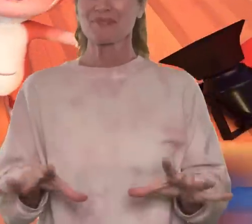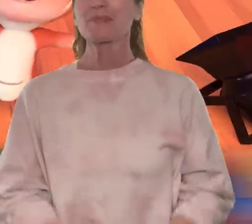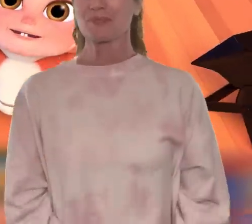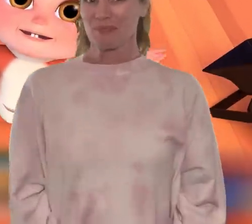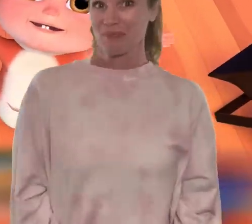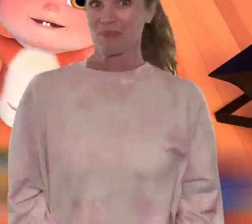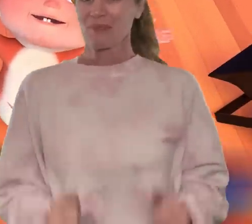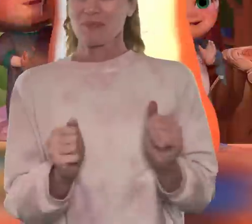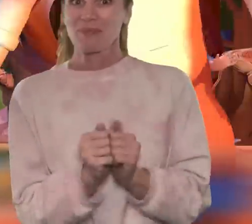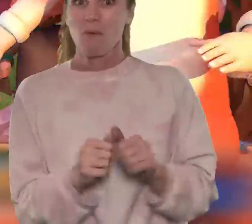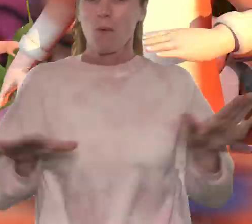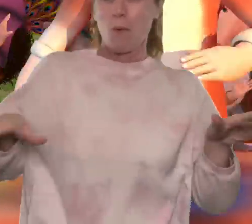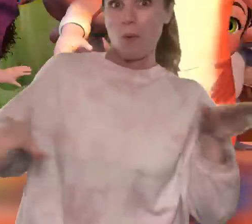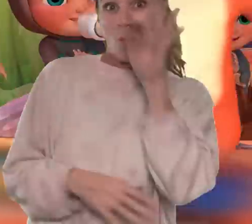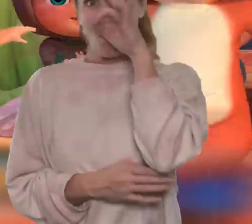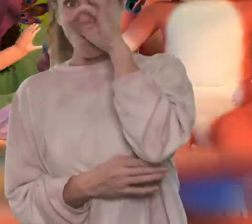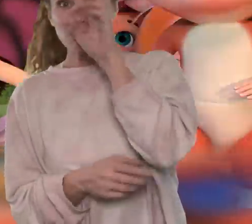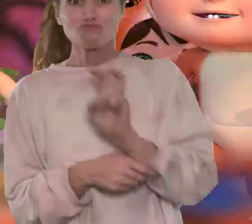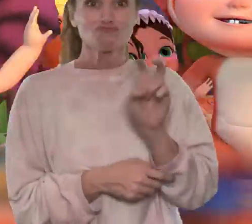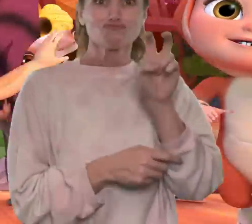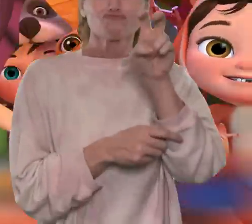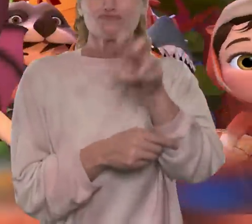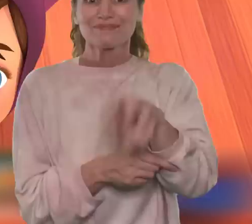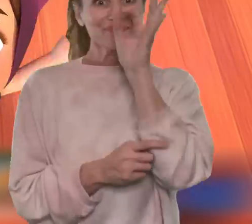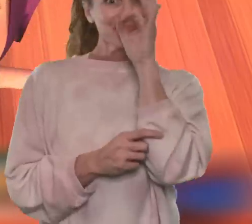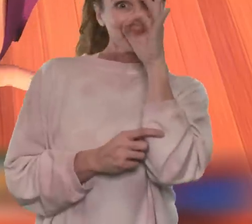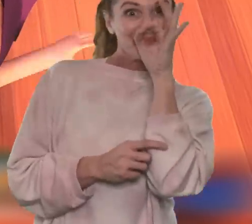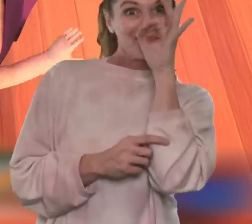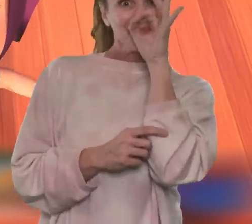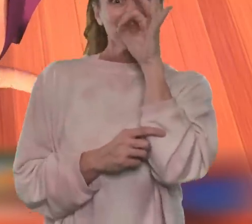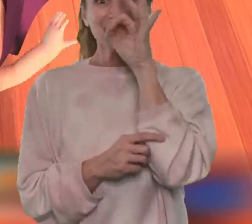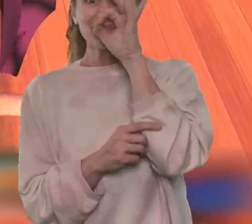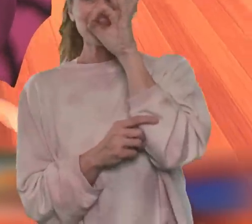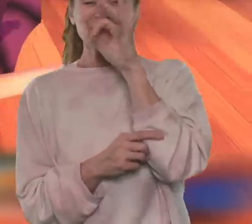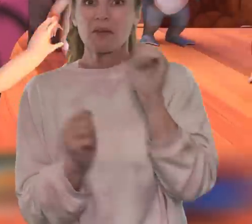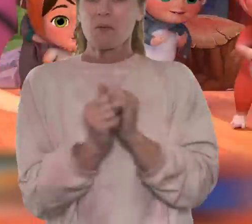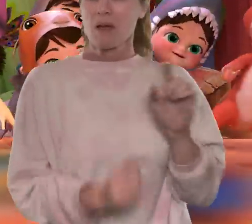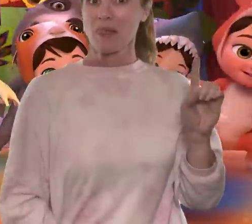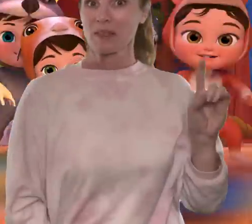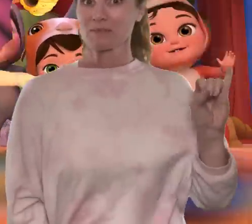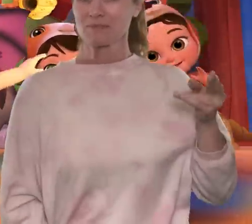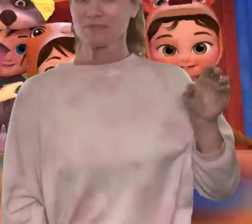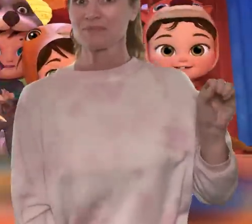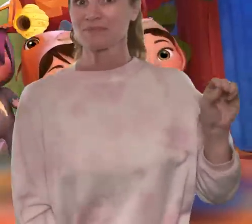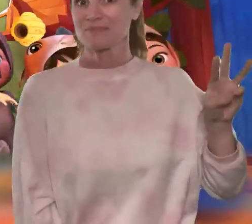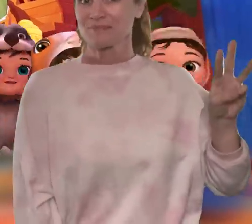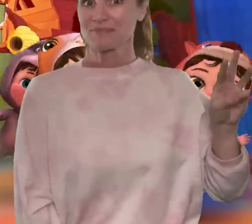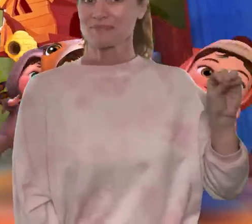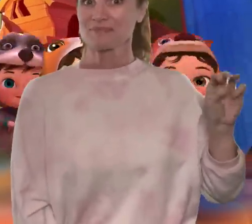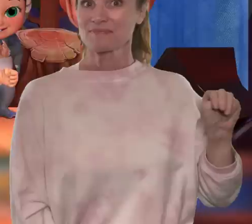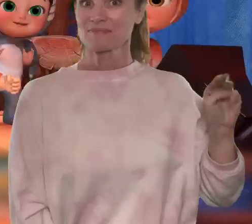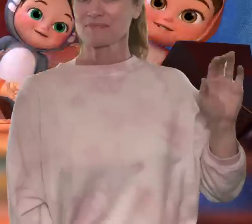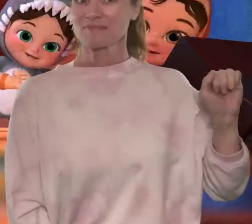in Australia with flying foxes too with flying foxes too with a dingo and